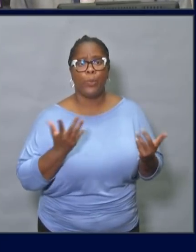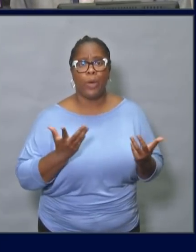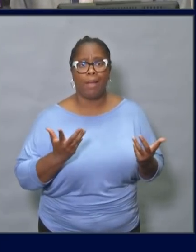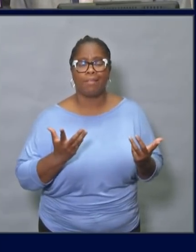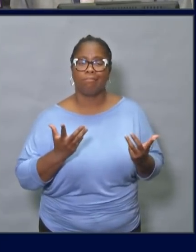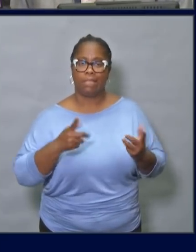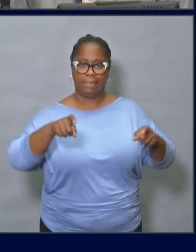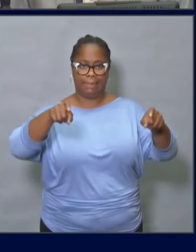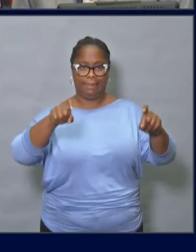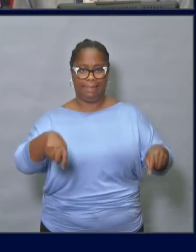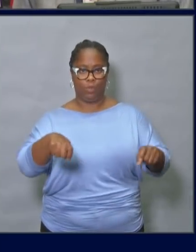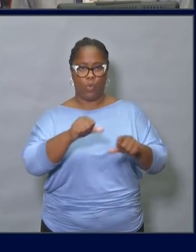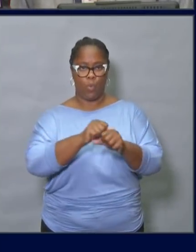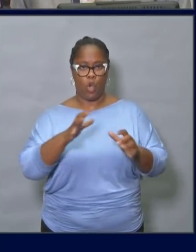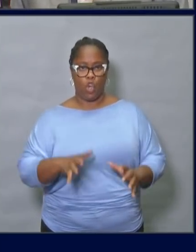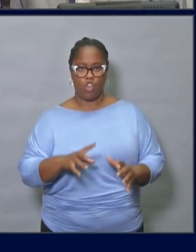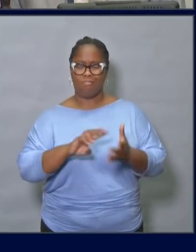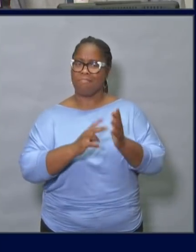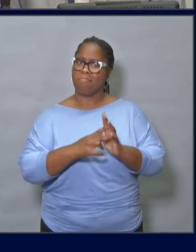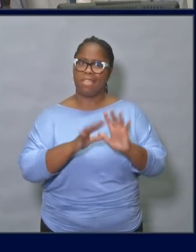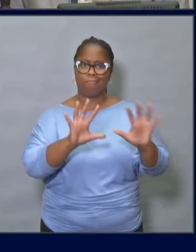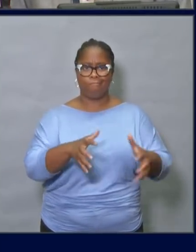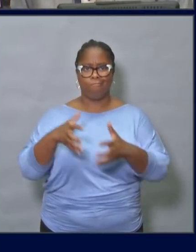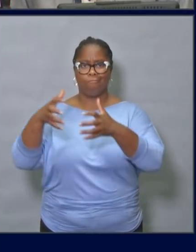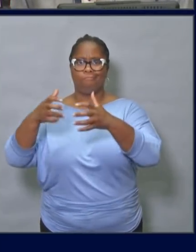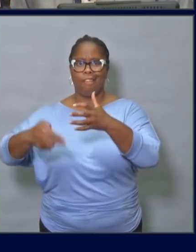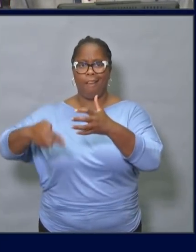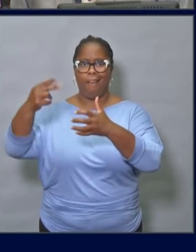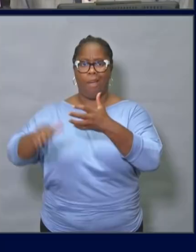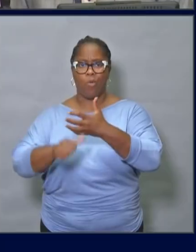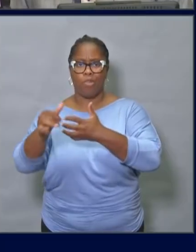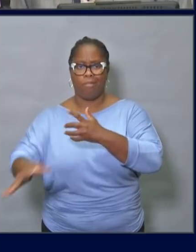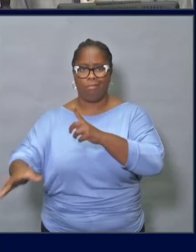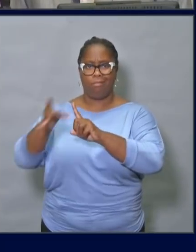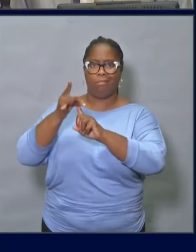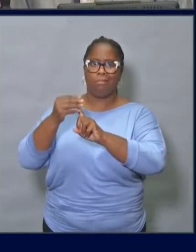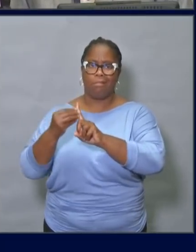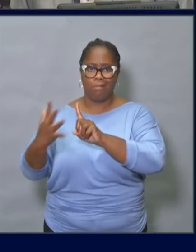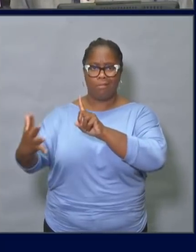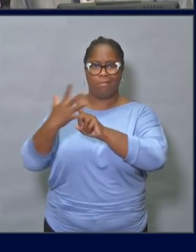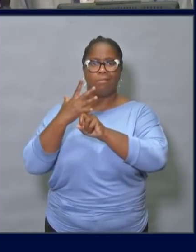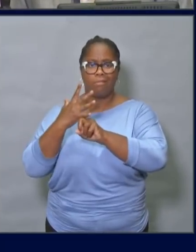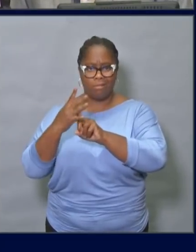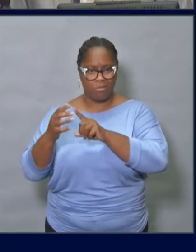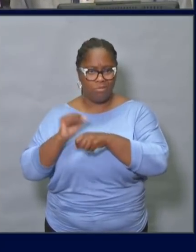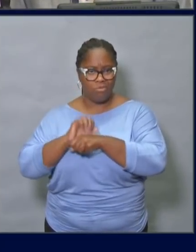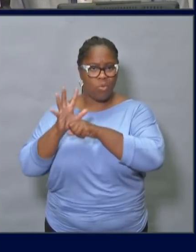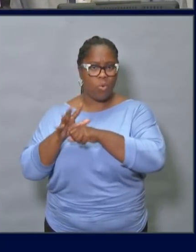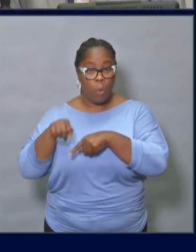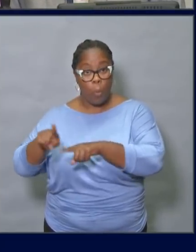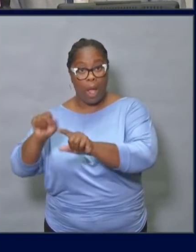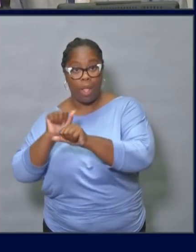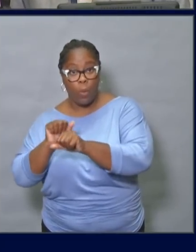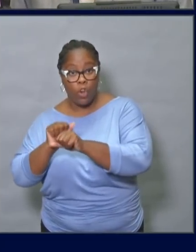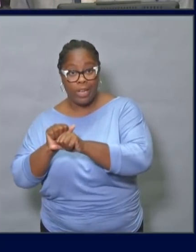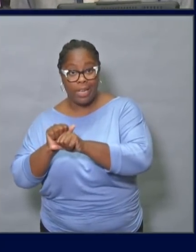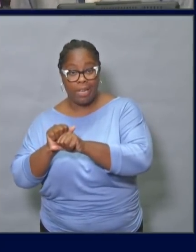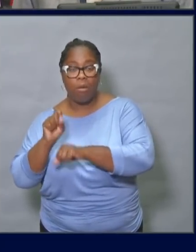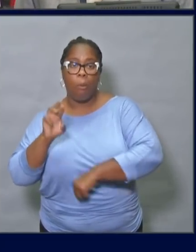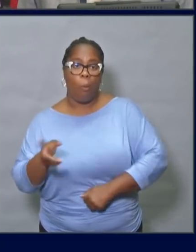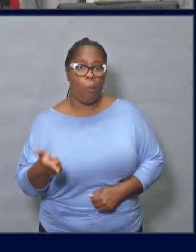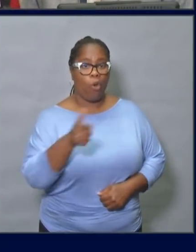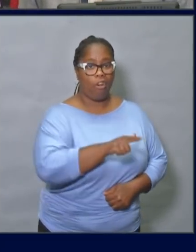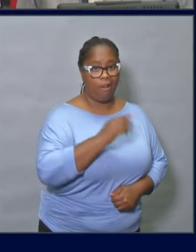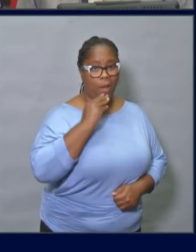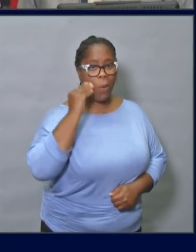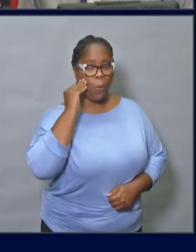of that, they ended up being at a higher risk of being exposed to coronavirus at work and at home. In addition